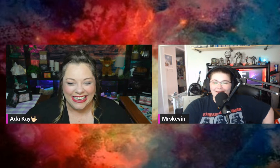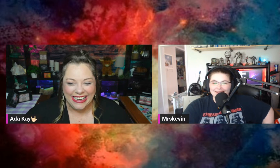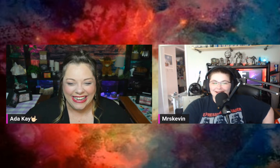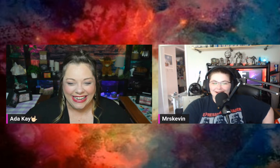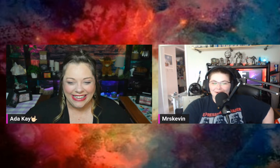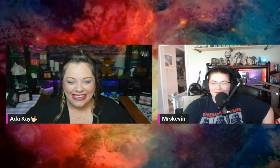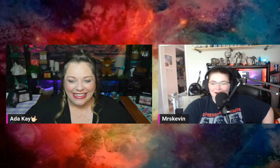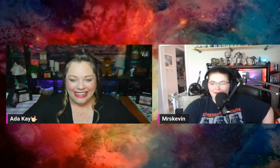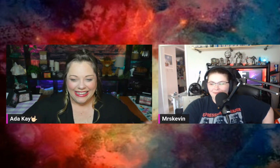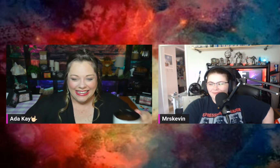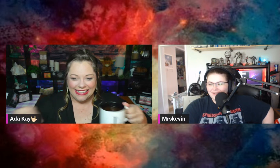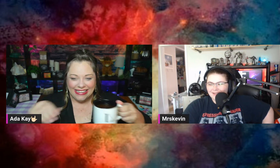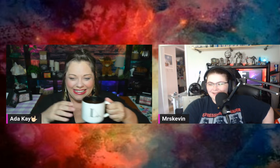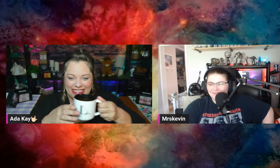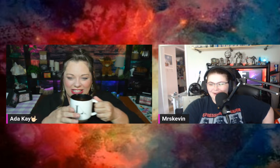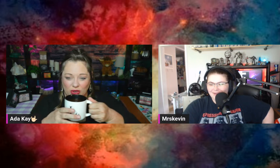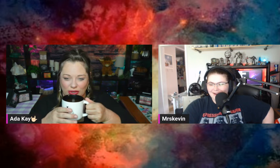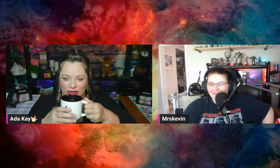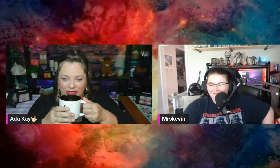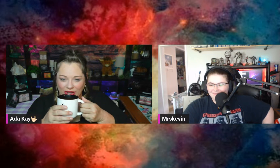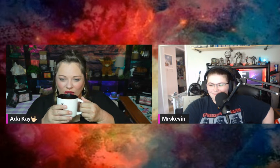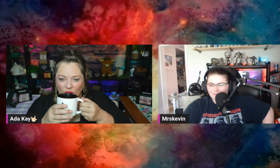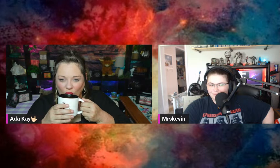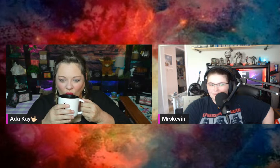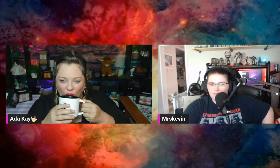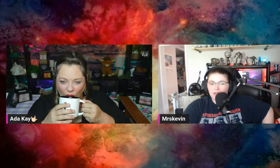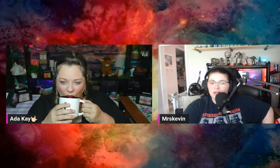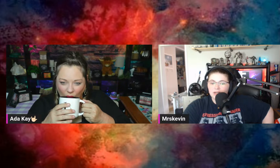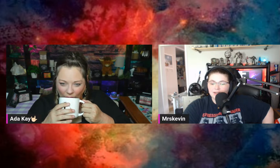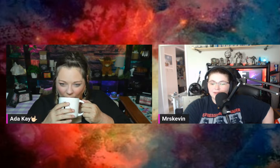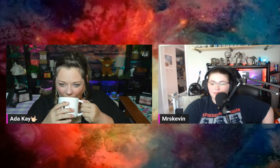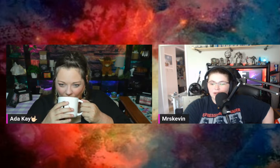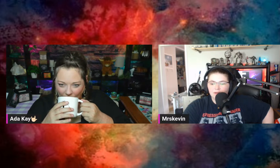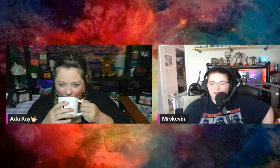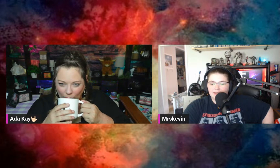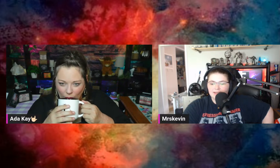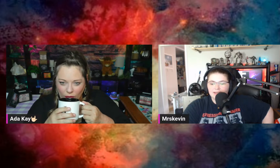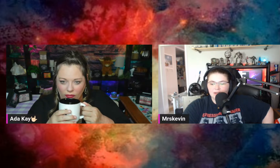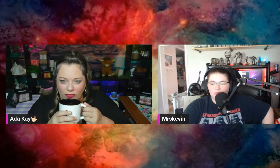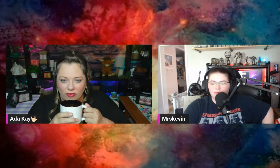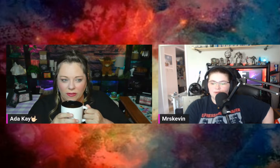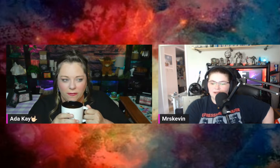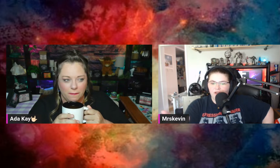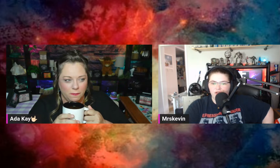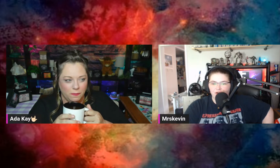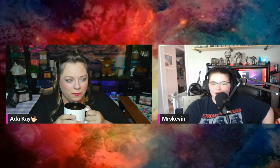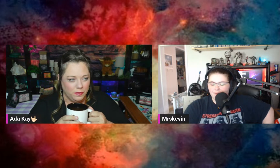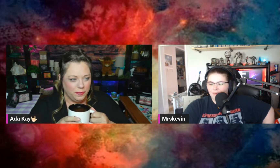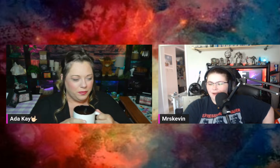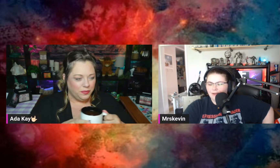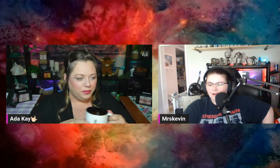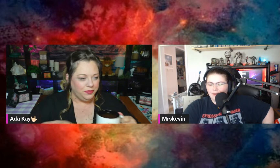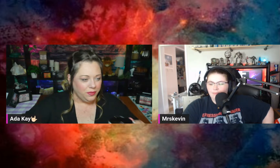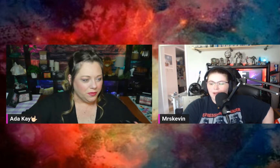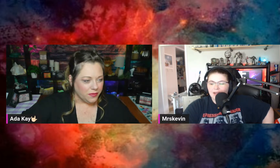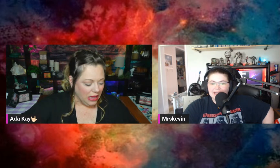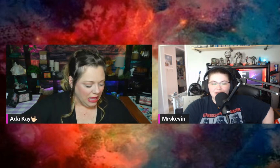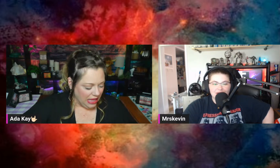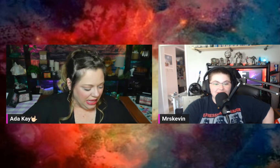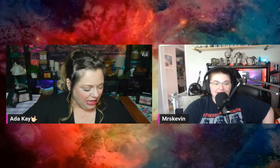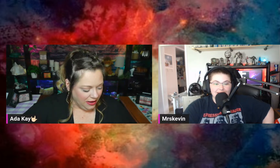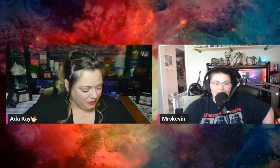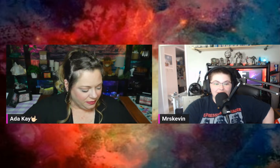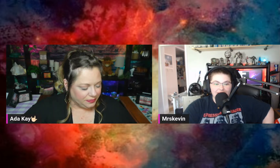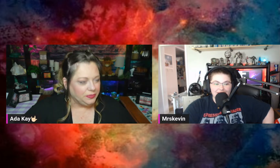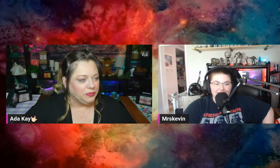Yeah, I was like, oh no, Is it early? It is. Well, it's almost 9:30, but my kids